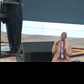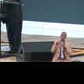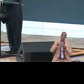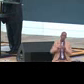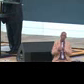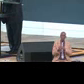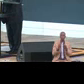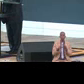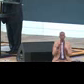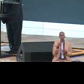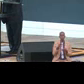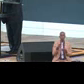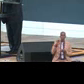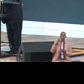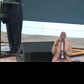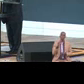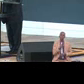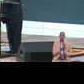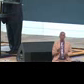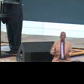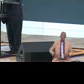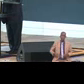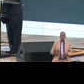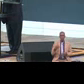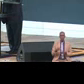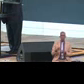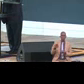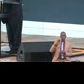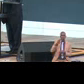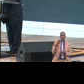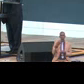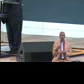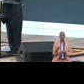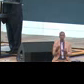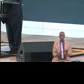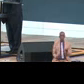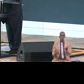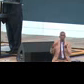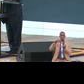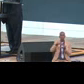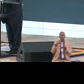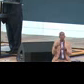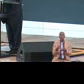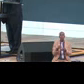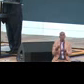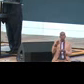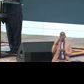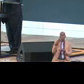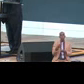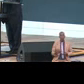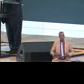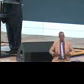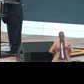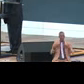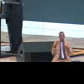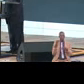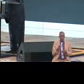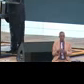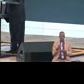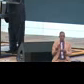you. The Spirit of Christ. The spirit of resurrection, the spirit of life in